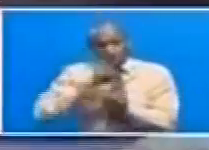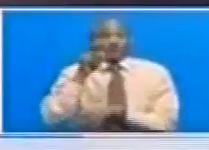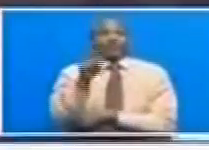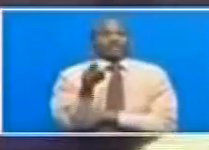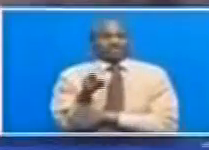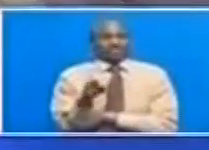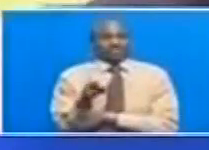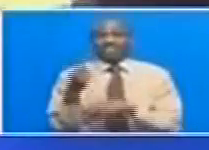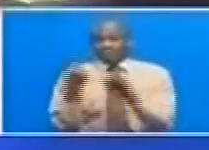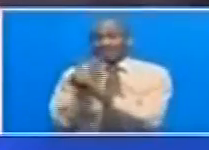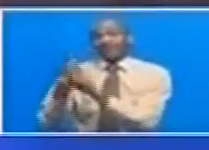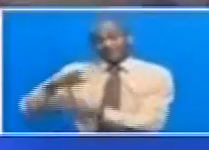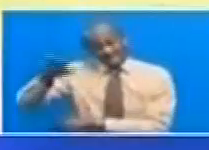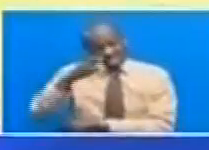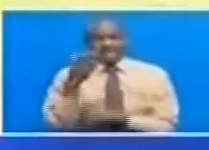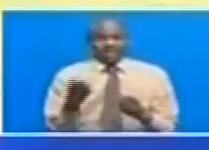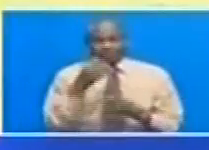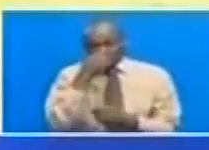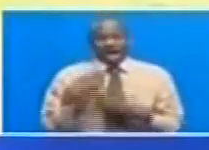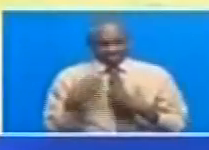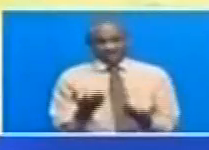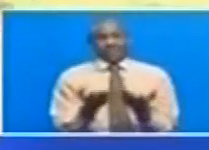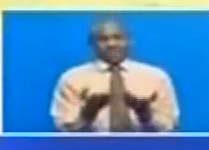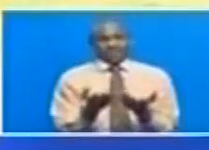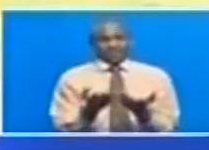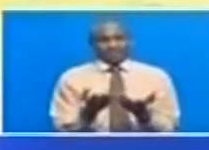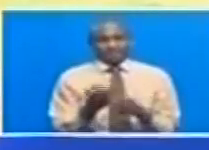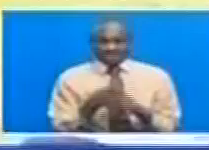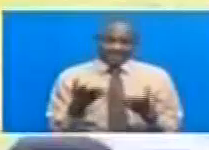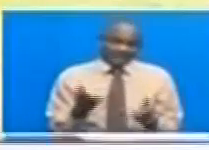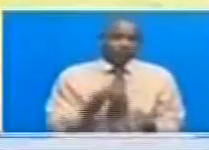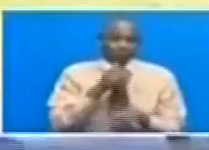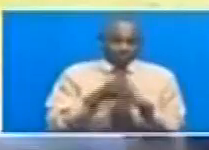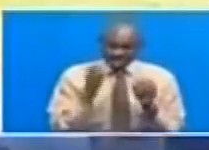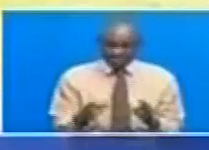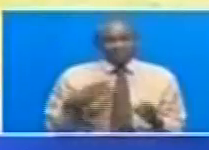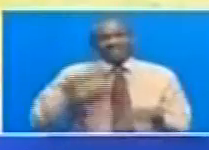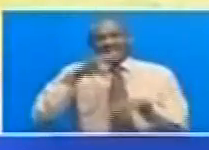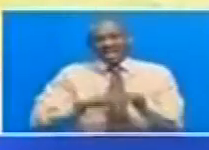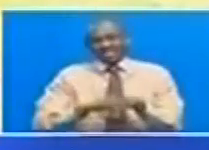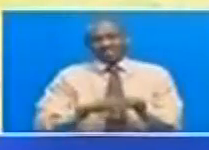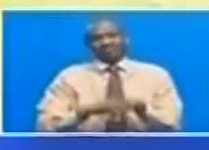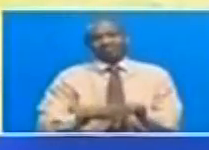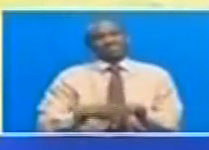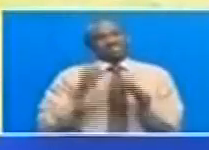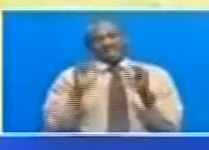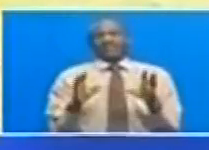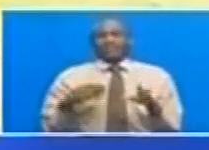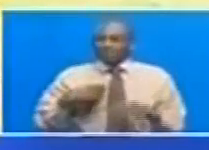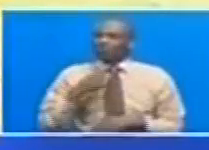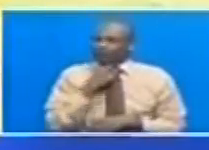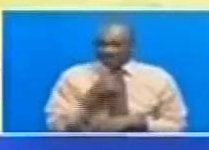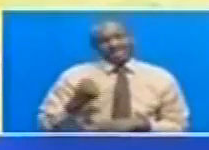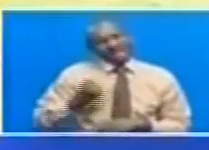Kwa wakulima hilo walikuwa wamefanya bidii. Na nilitumia ndume, lakini sikupata ng'ombe kike. Ile ng'ombe